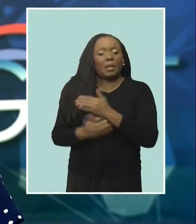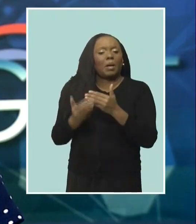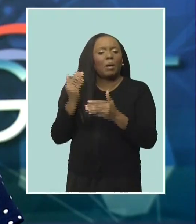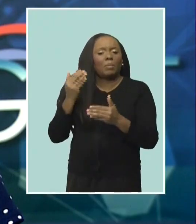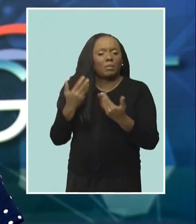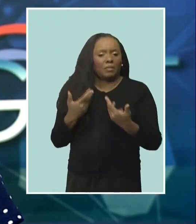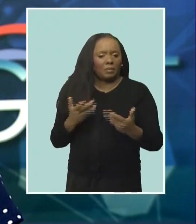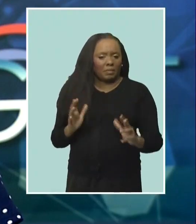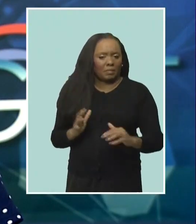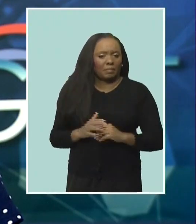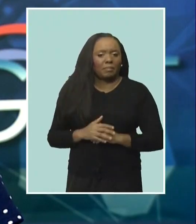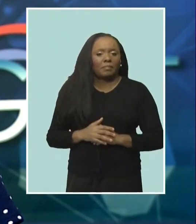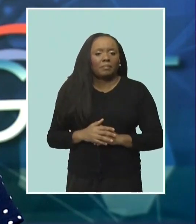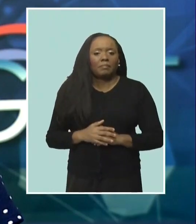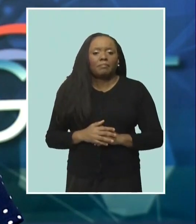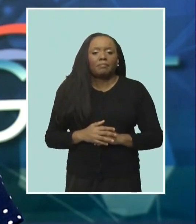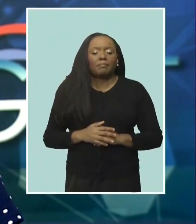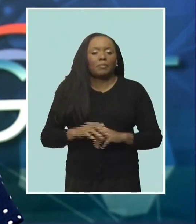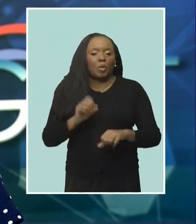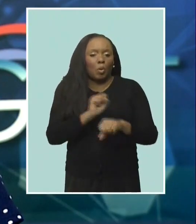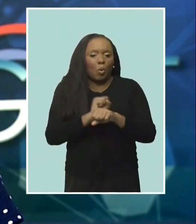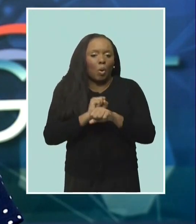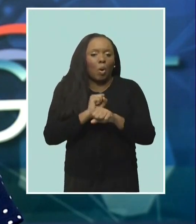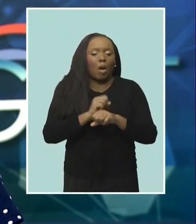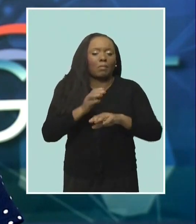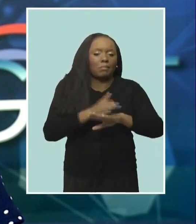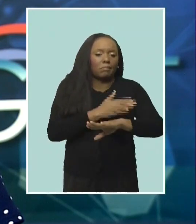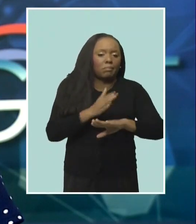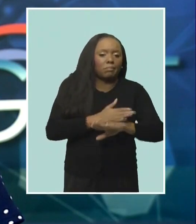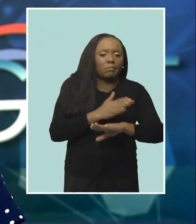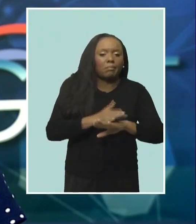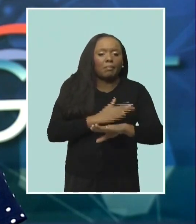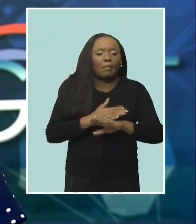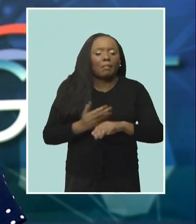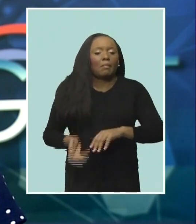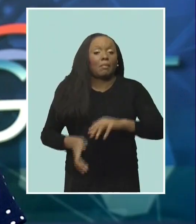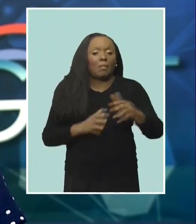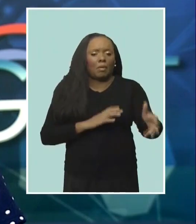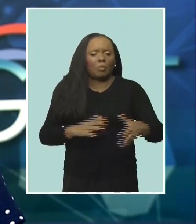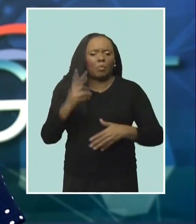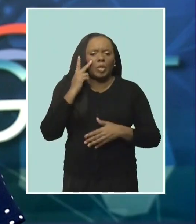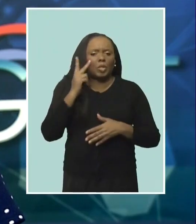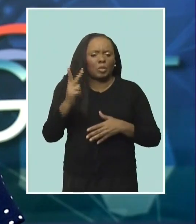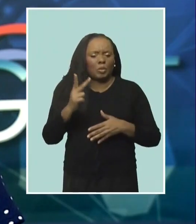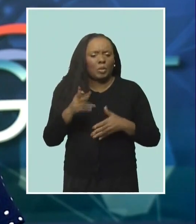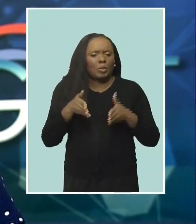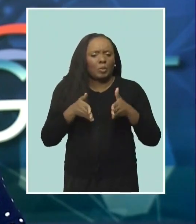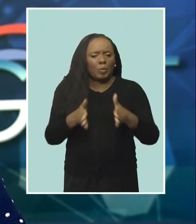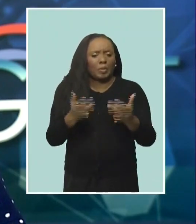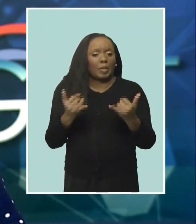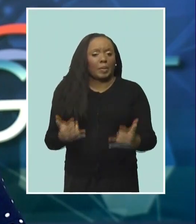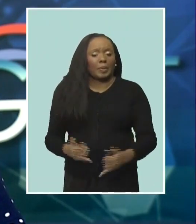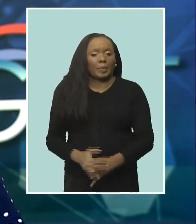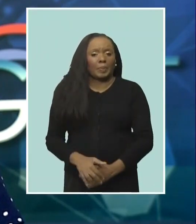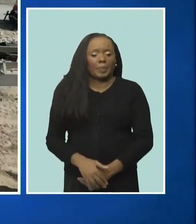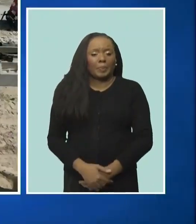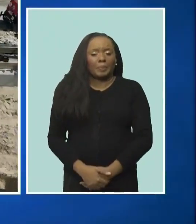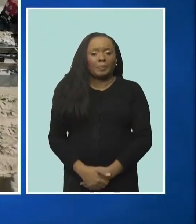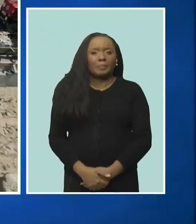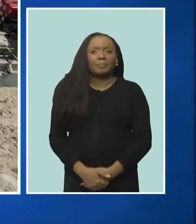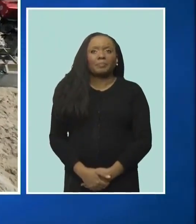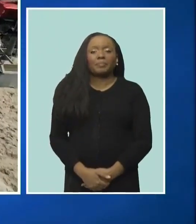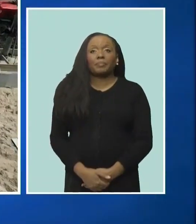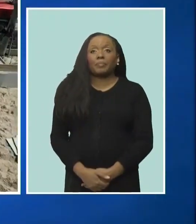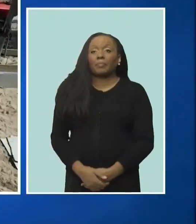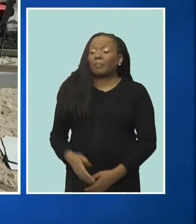is underway in the north of the island where the coastal road was damaged. And Esther Henry has that report. Built to